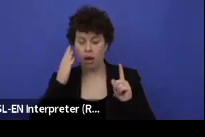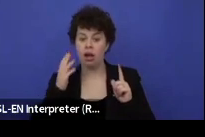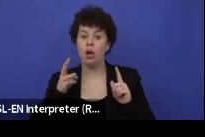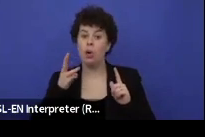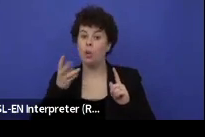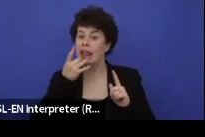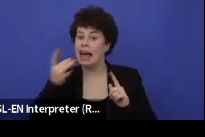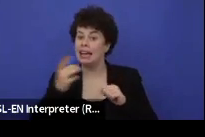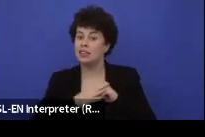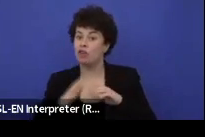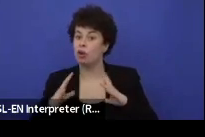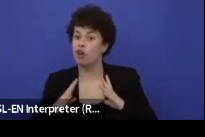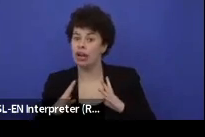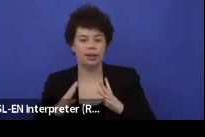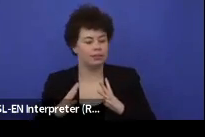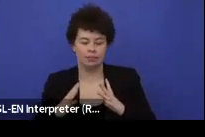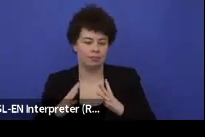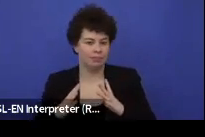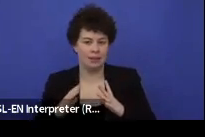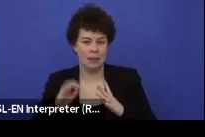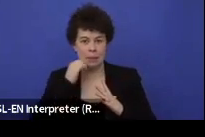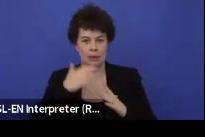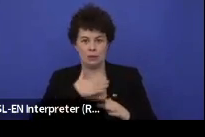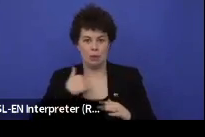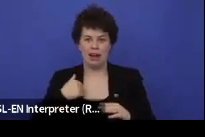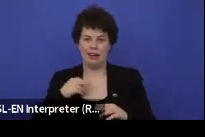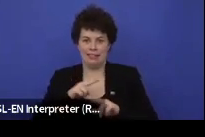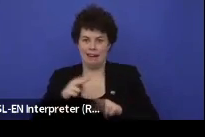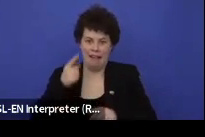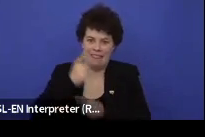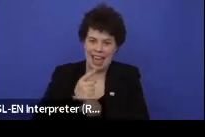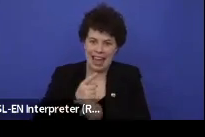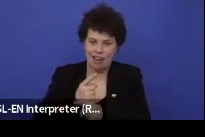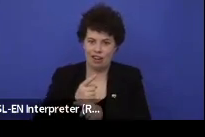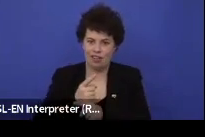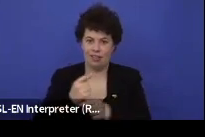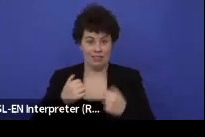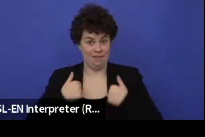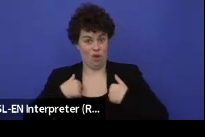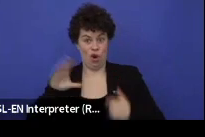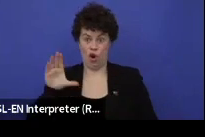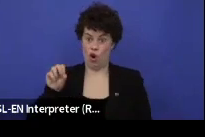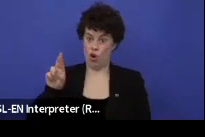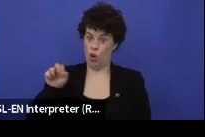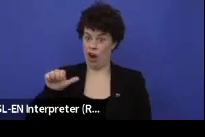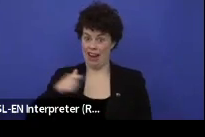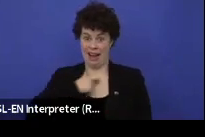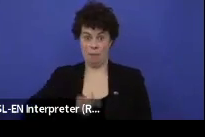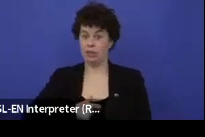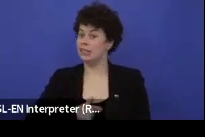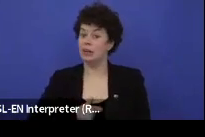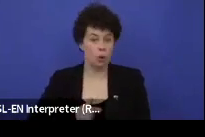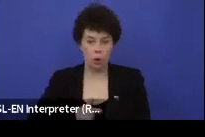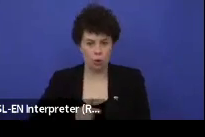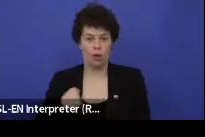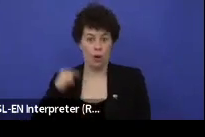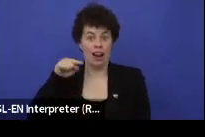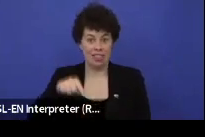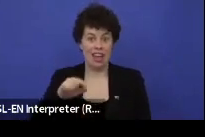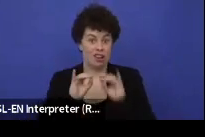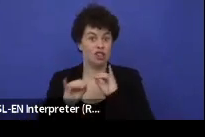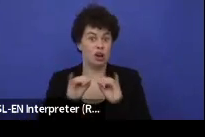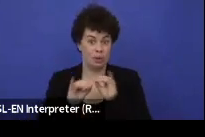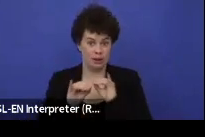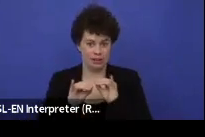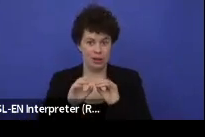break because she was saying, we're not there as us. If we take a break, that has implications for the people who are actually